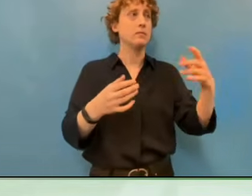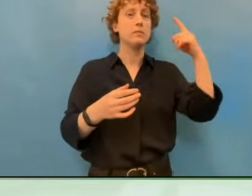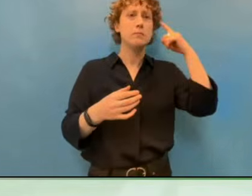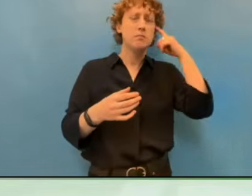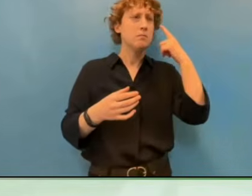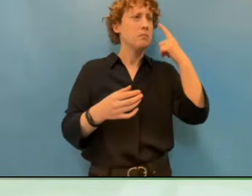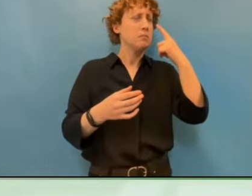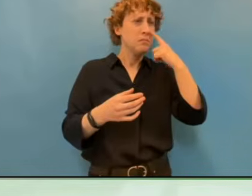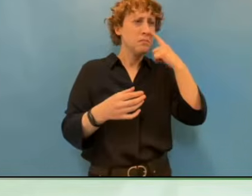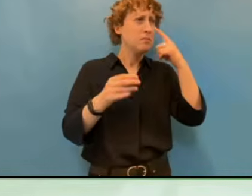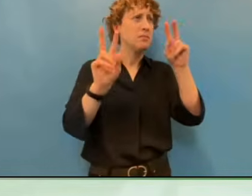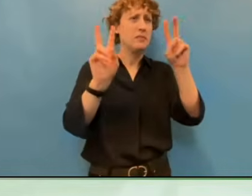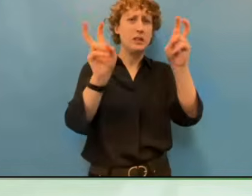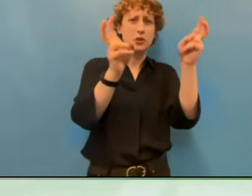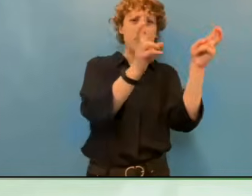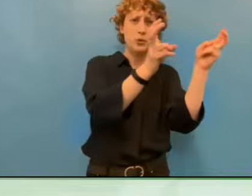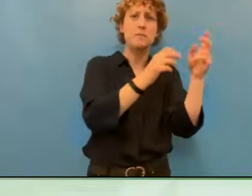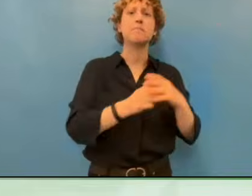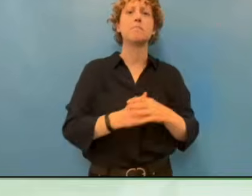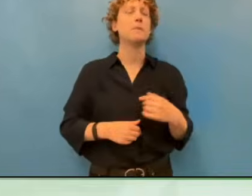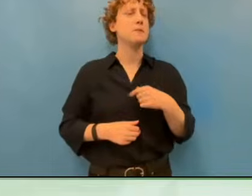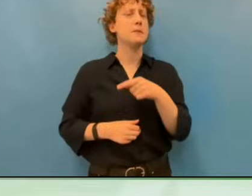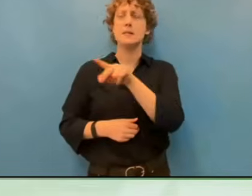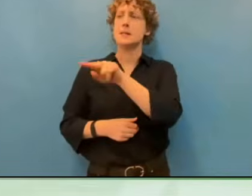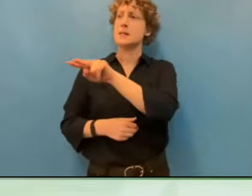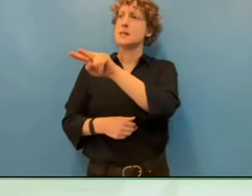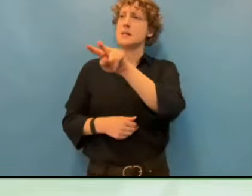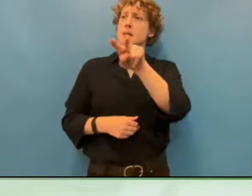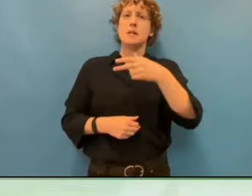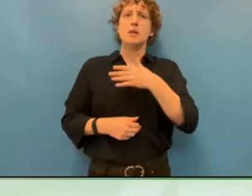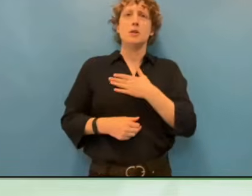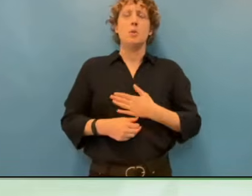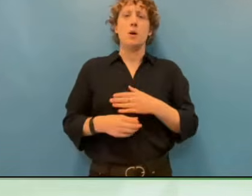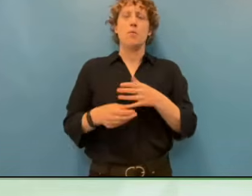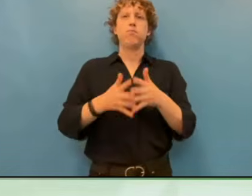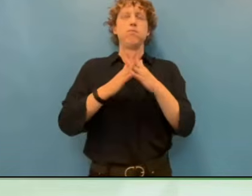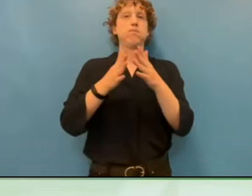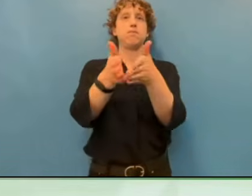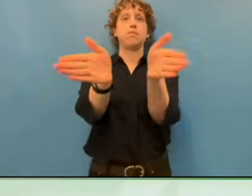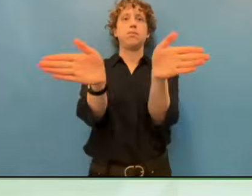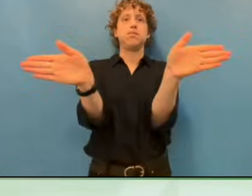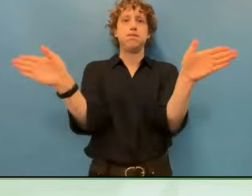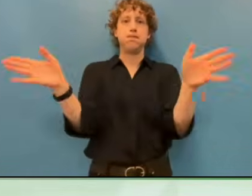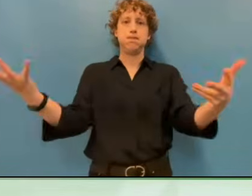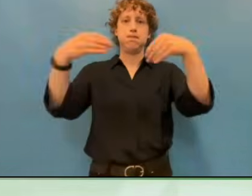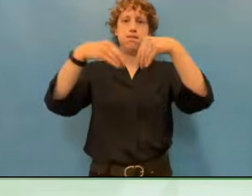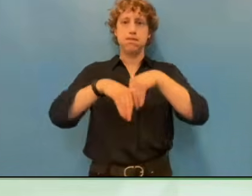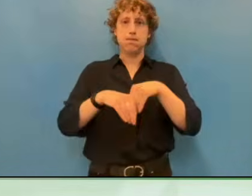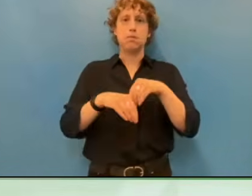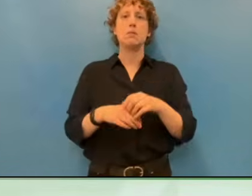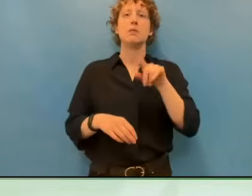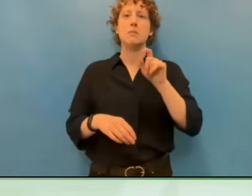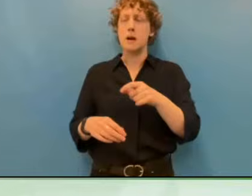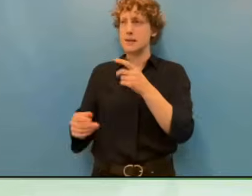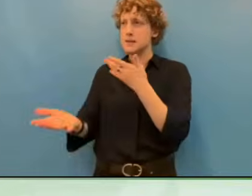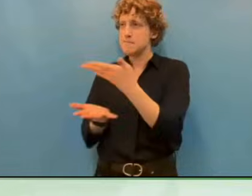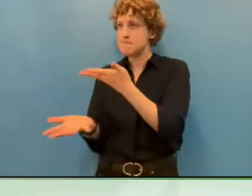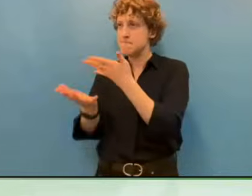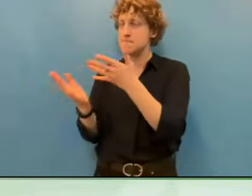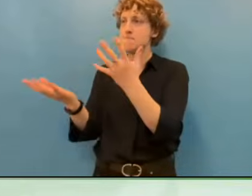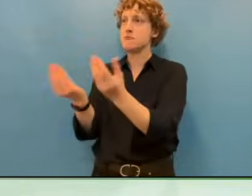And in that moment, we said, okay, but we cannot talk about the people without talking with the people. So we decided